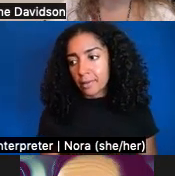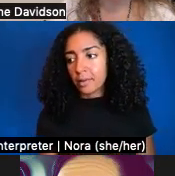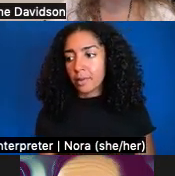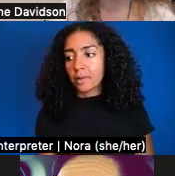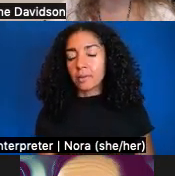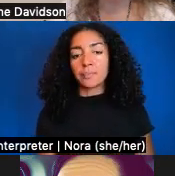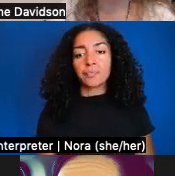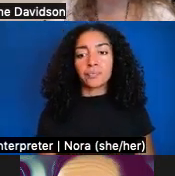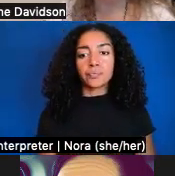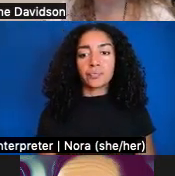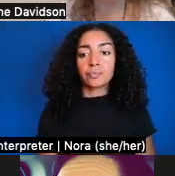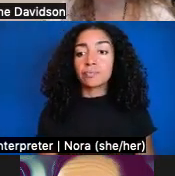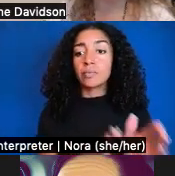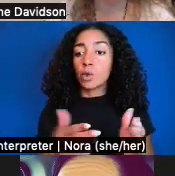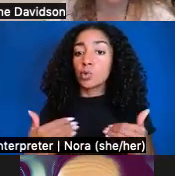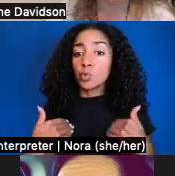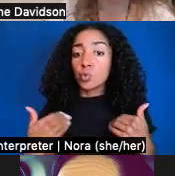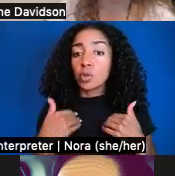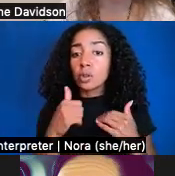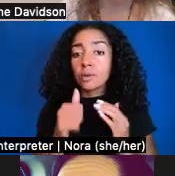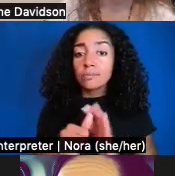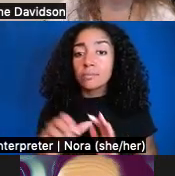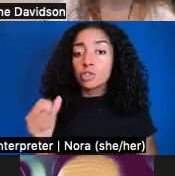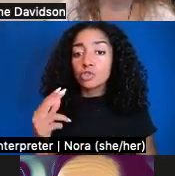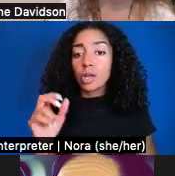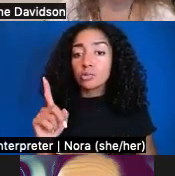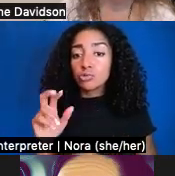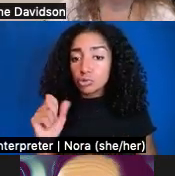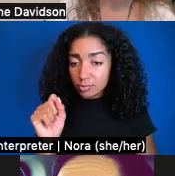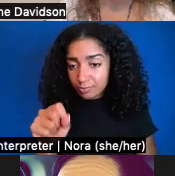Youth shelters, after school programs.